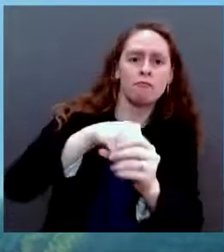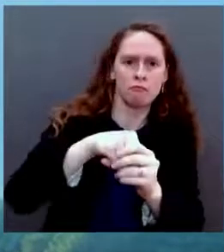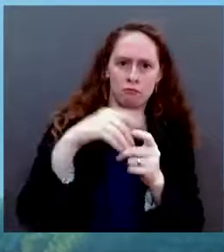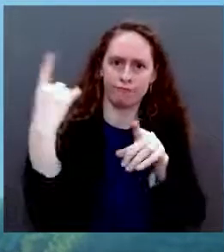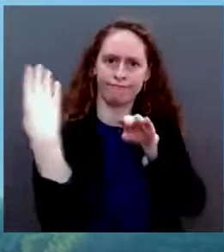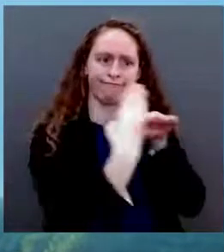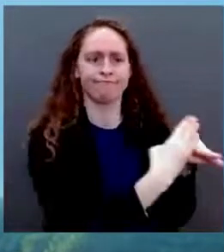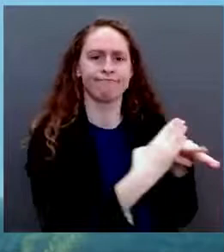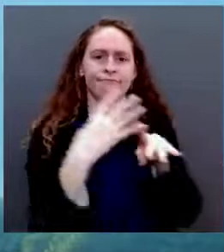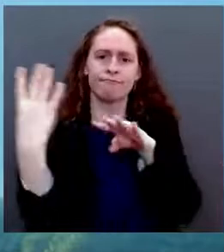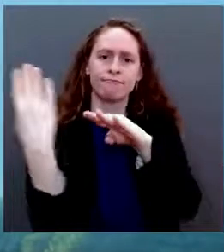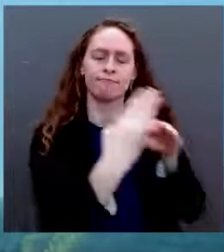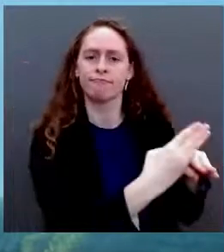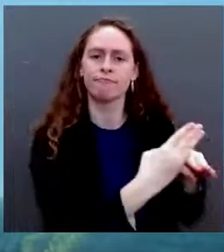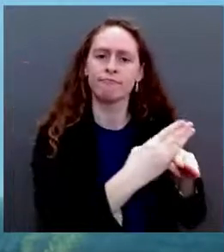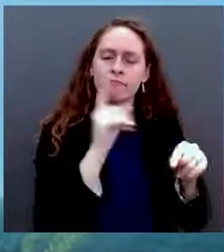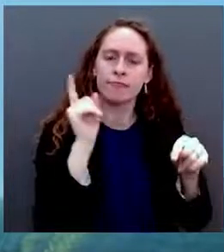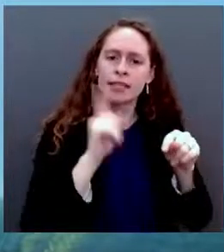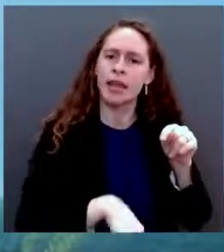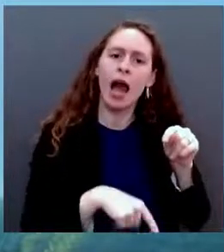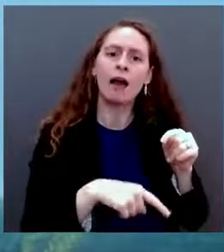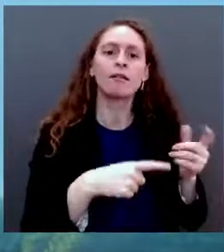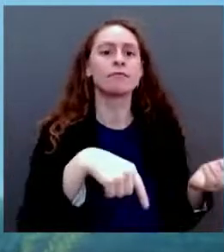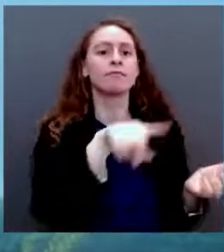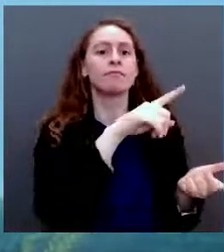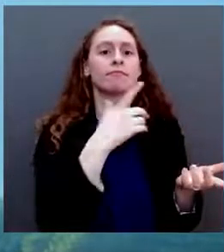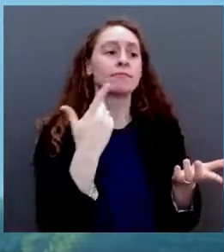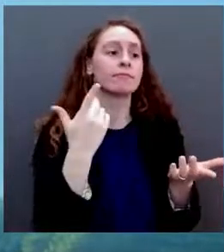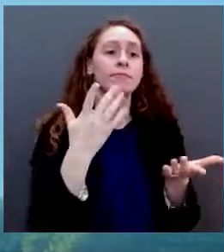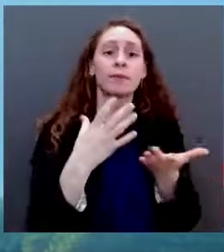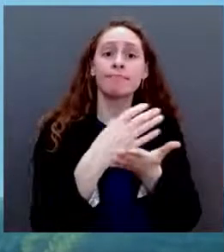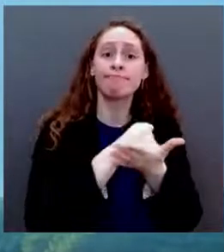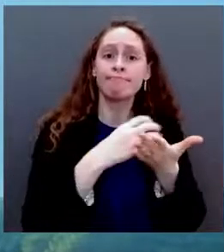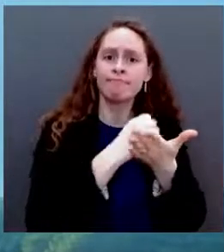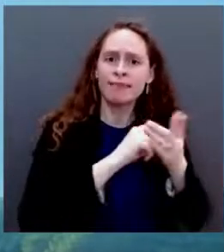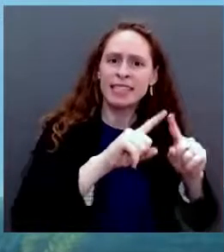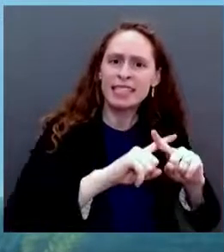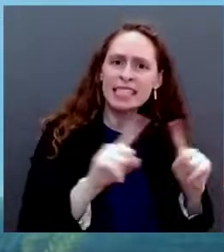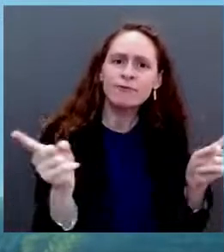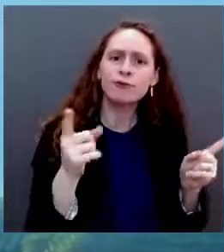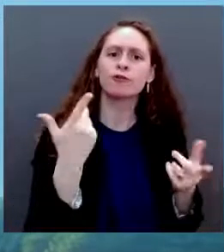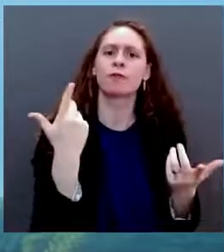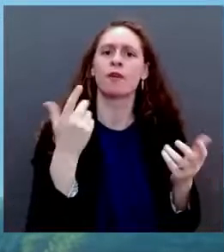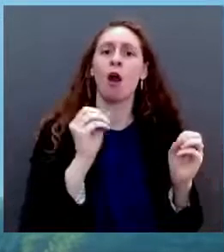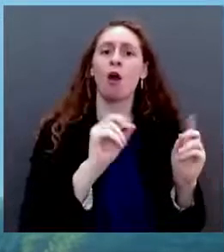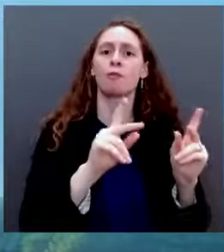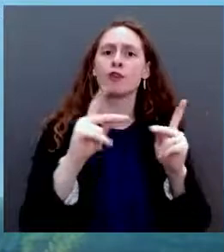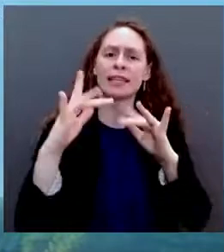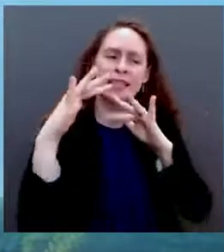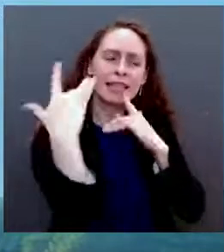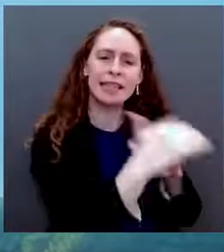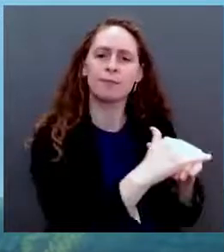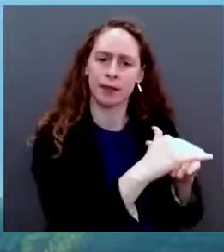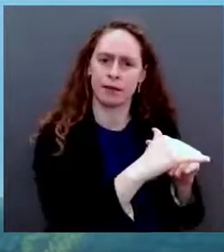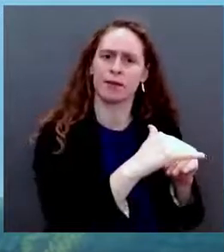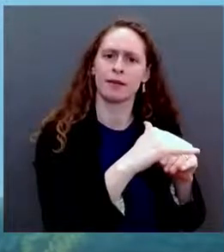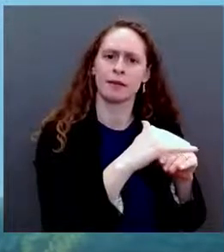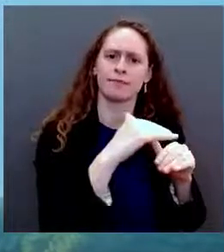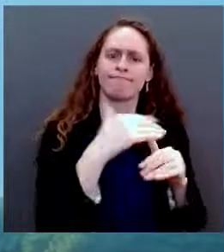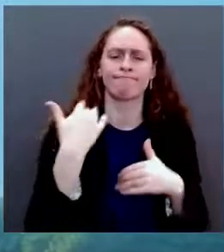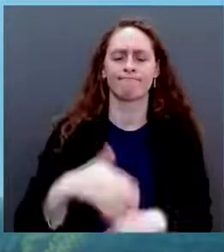price side. 4 big corporations control more than half of the markets in beef, pork, and